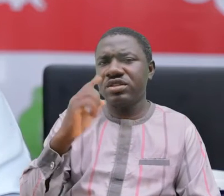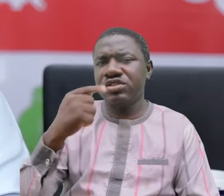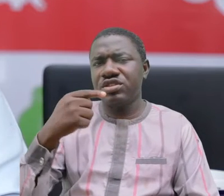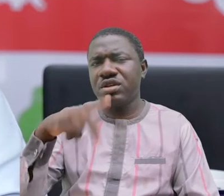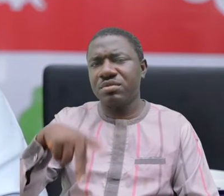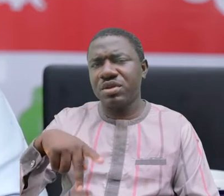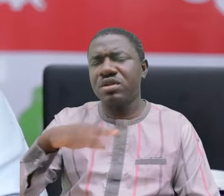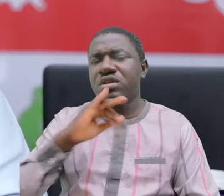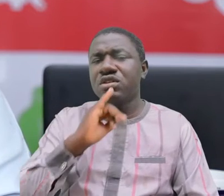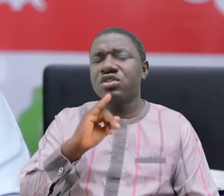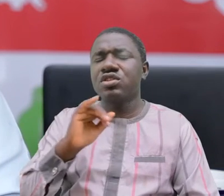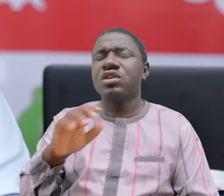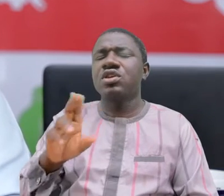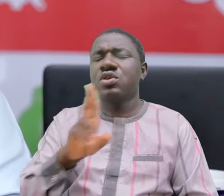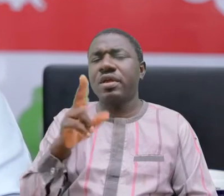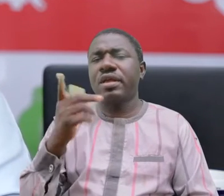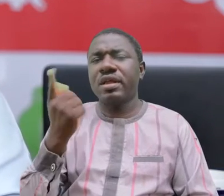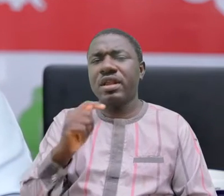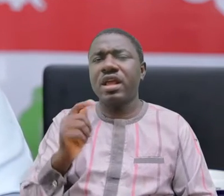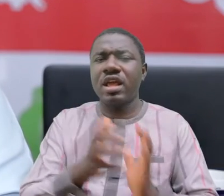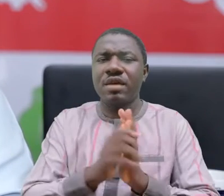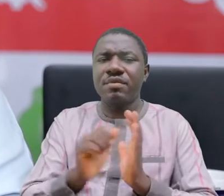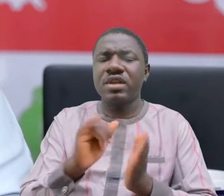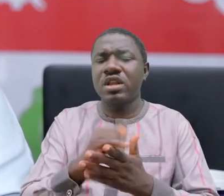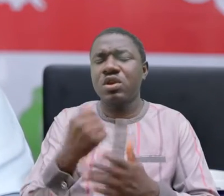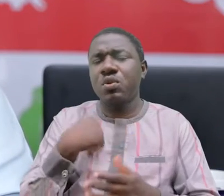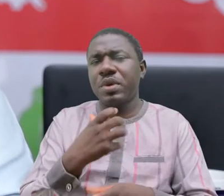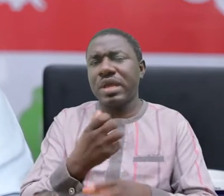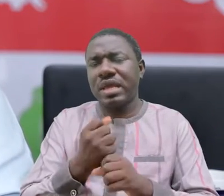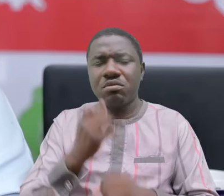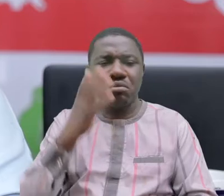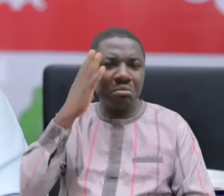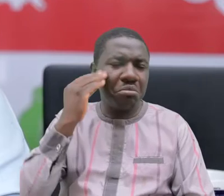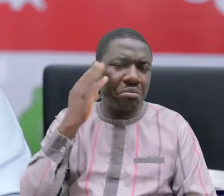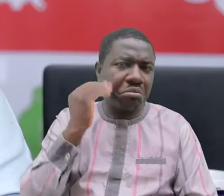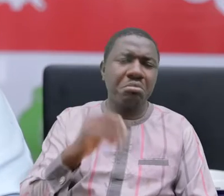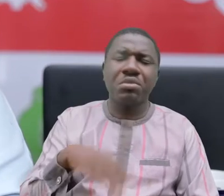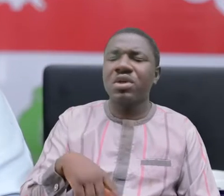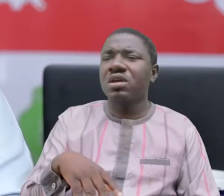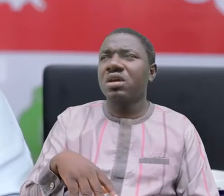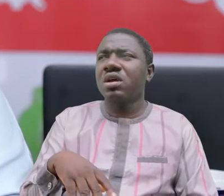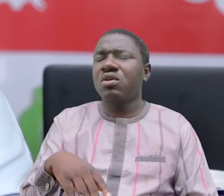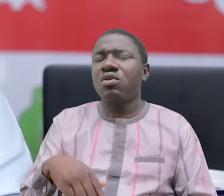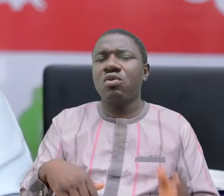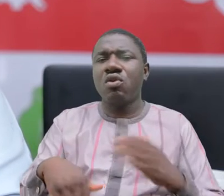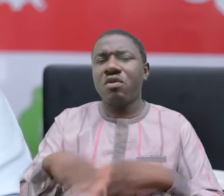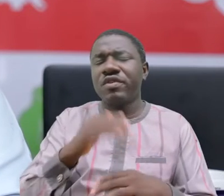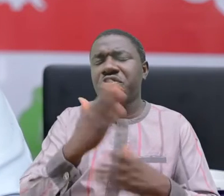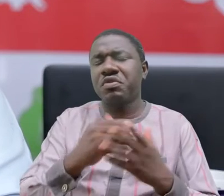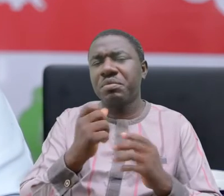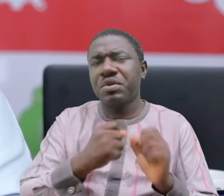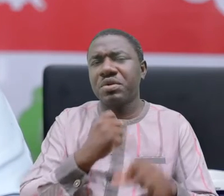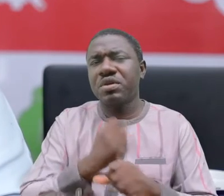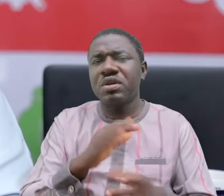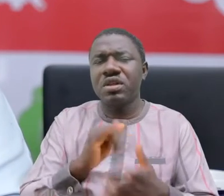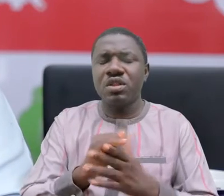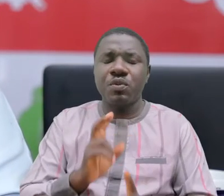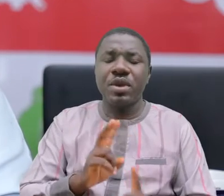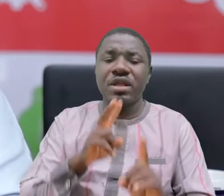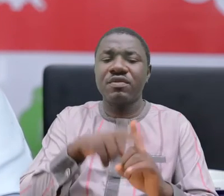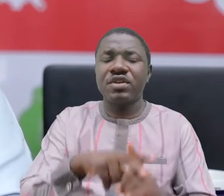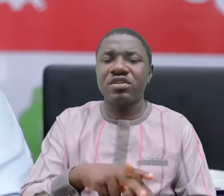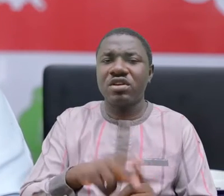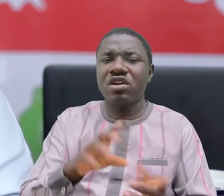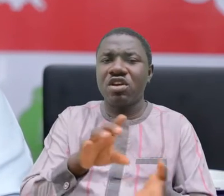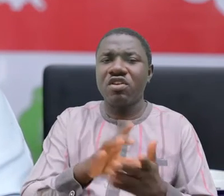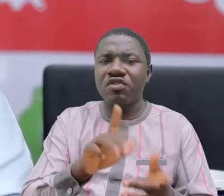CDGP is basically using the expertise that we acquired over the 7 or so years we implemented the